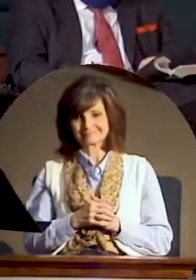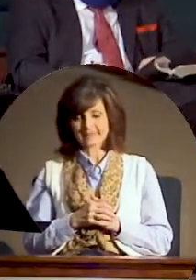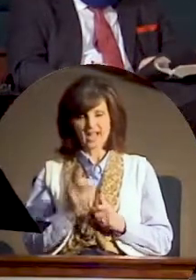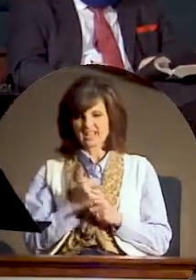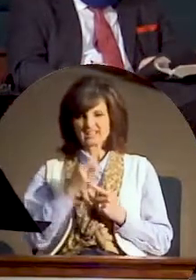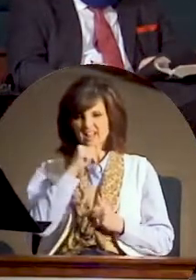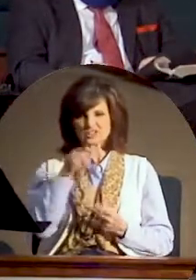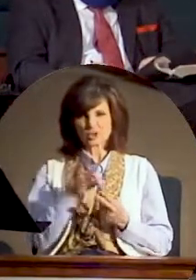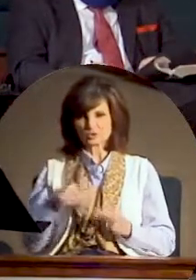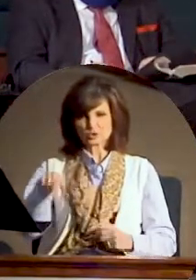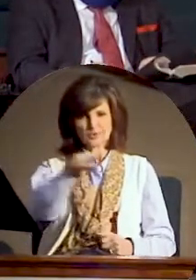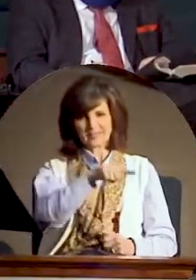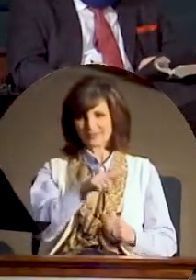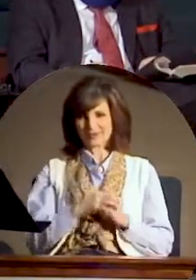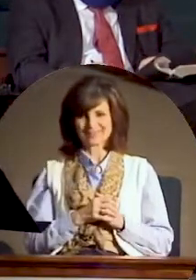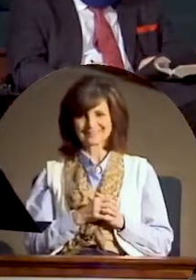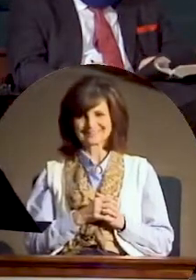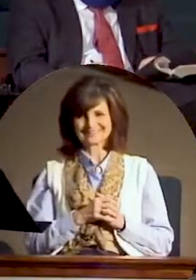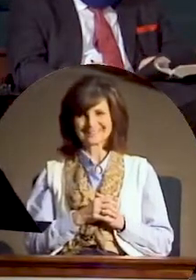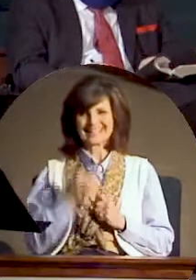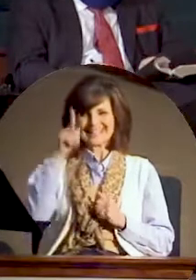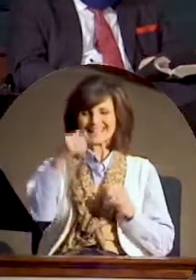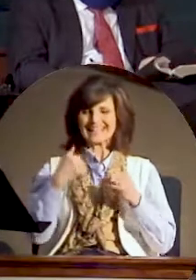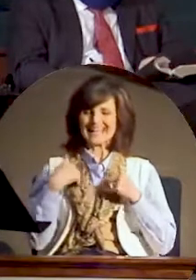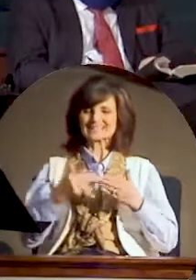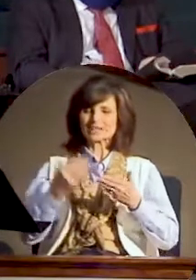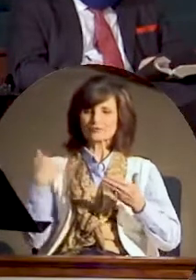have chosen you. Amen. He has